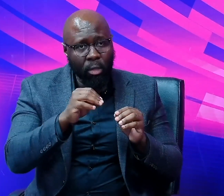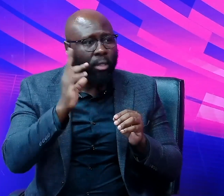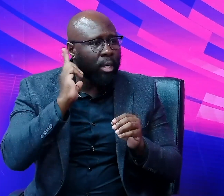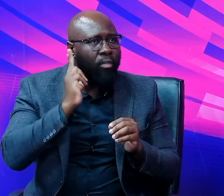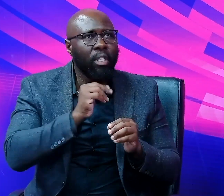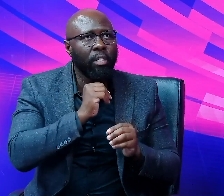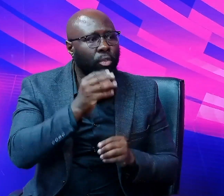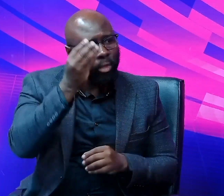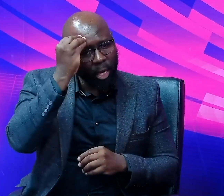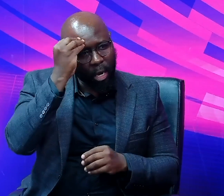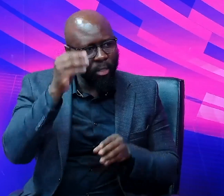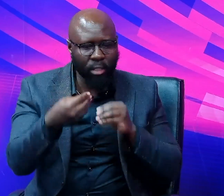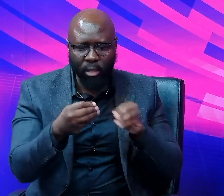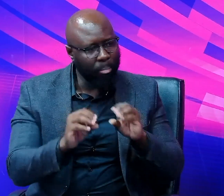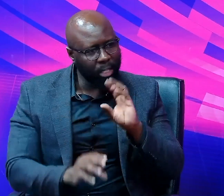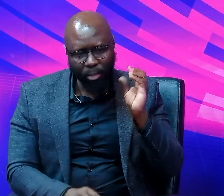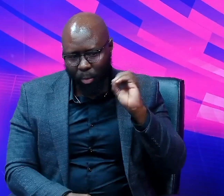mean that the learner is stupid, no.